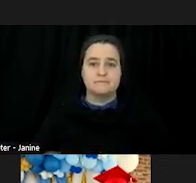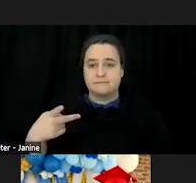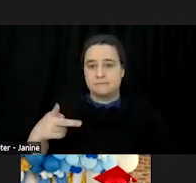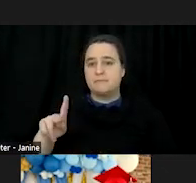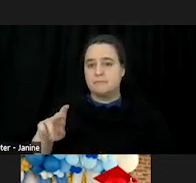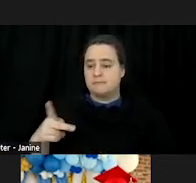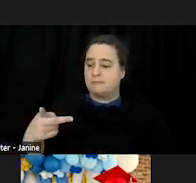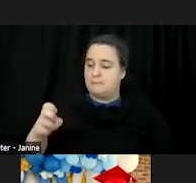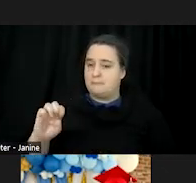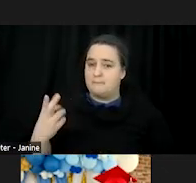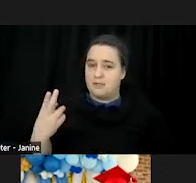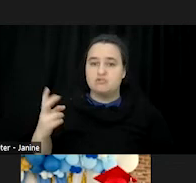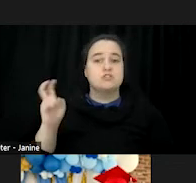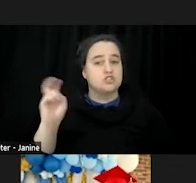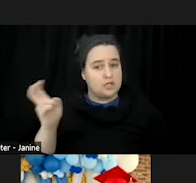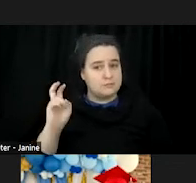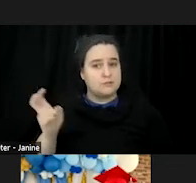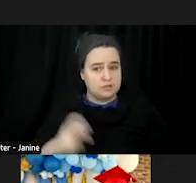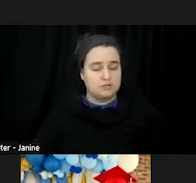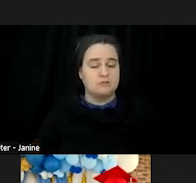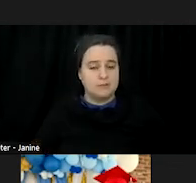Transportation. Transportation was a concern?